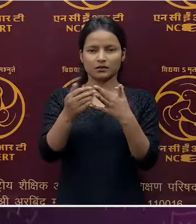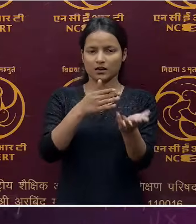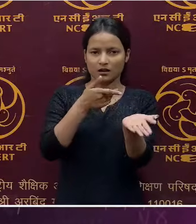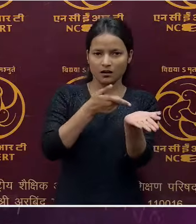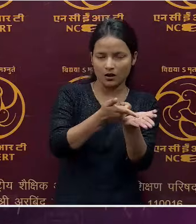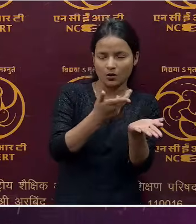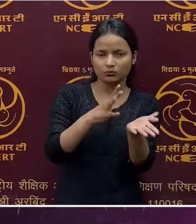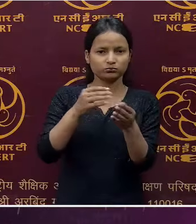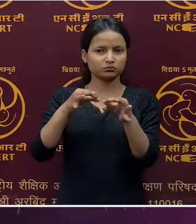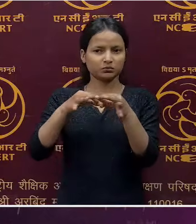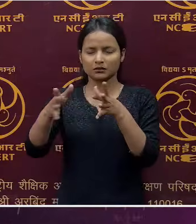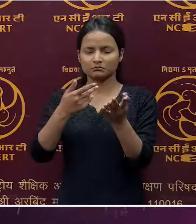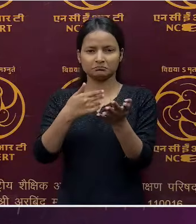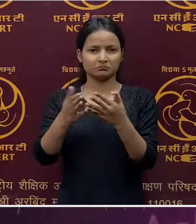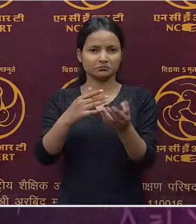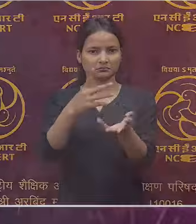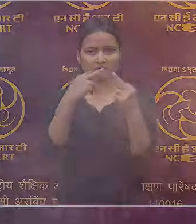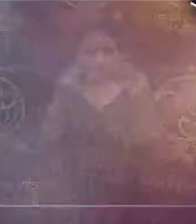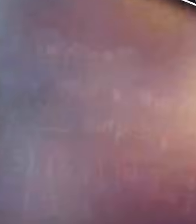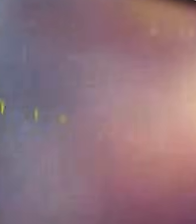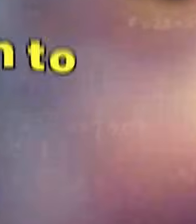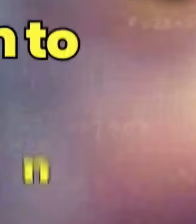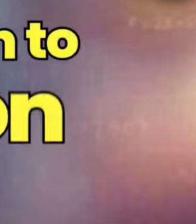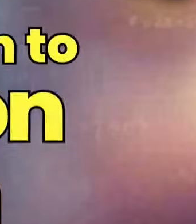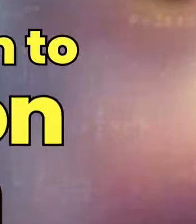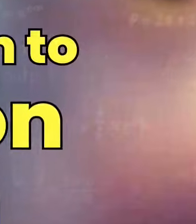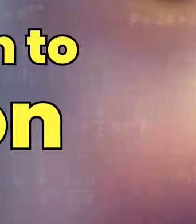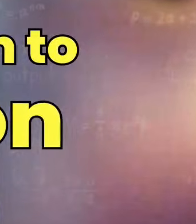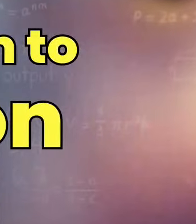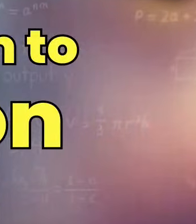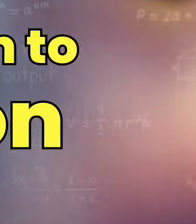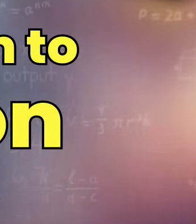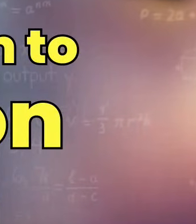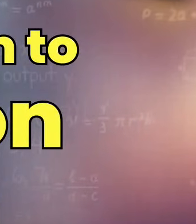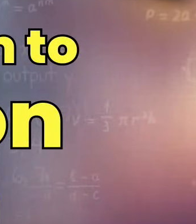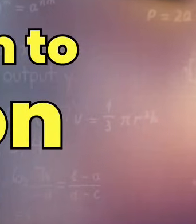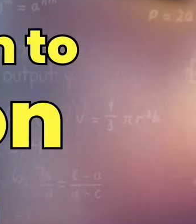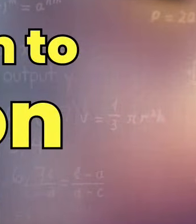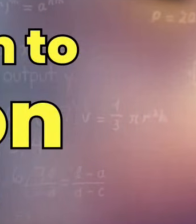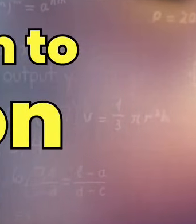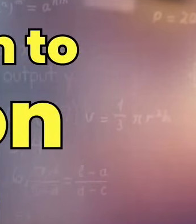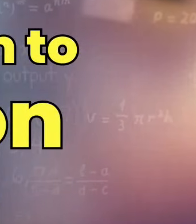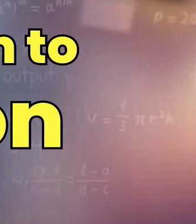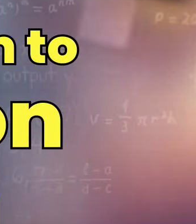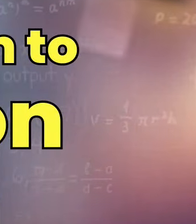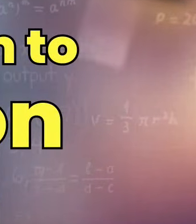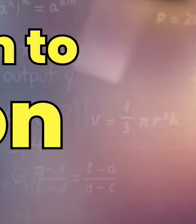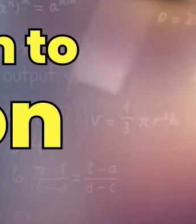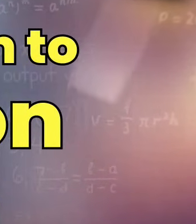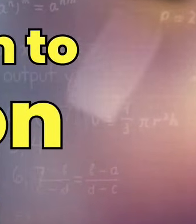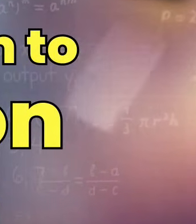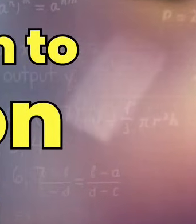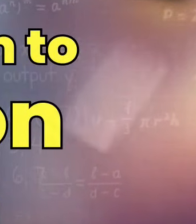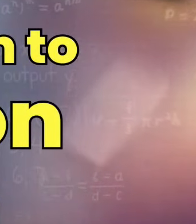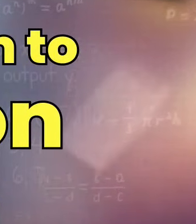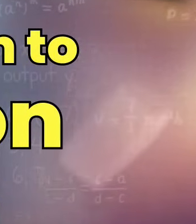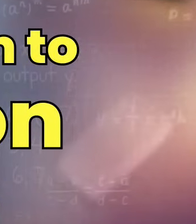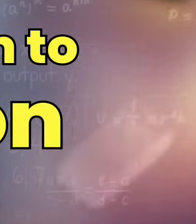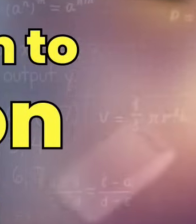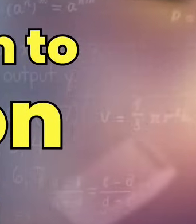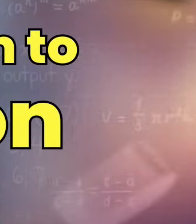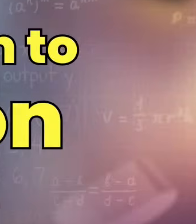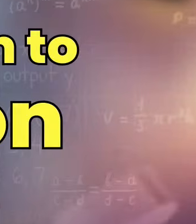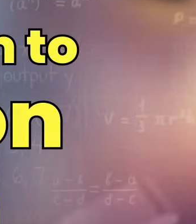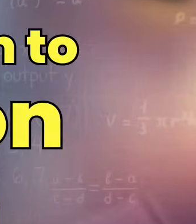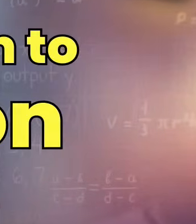take up grade 11 subject mathematics, where the topic that we are going to take up is demonstration of simulation to identify a